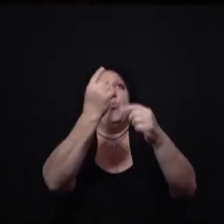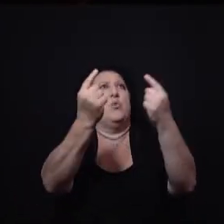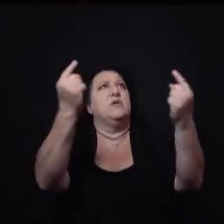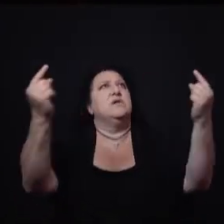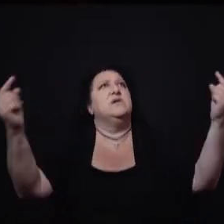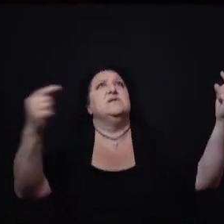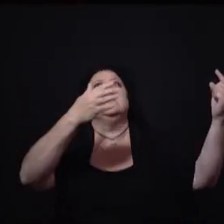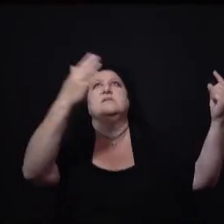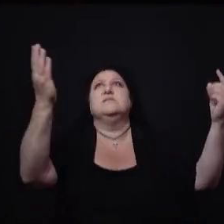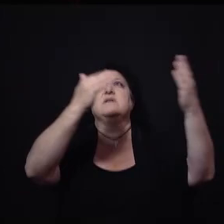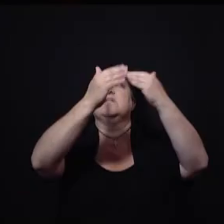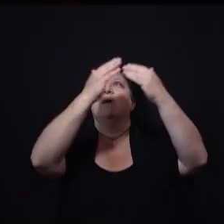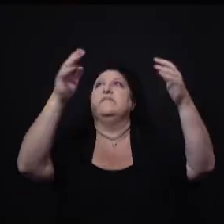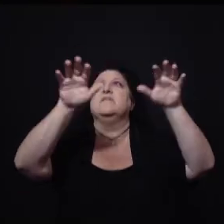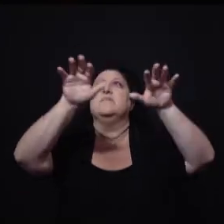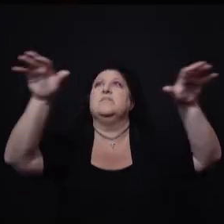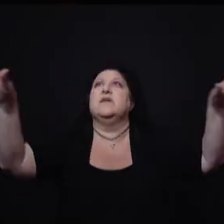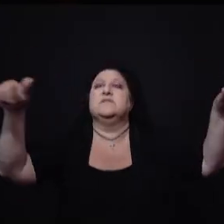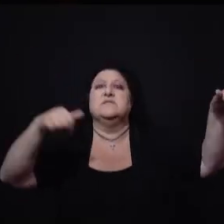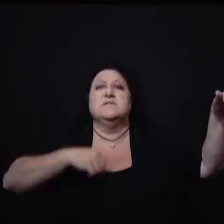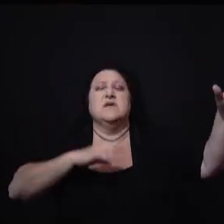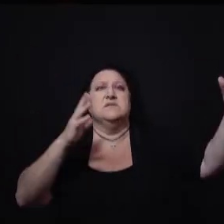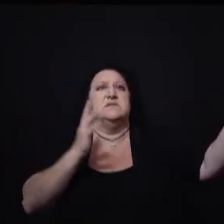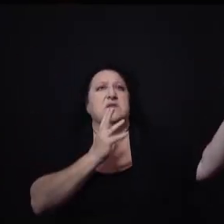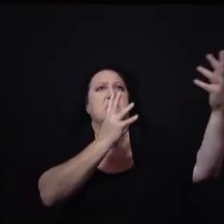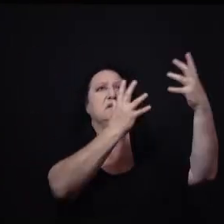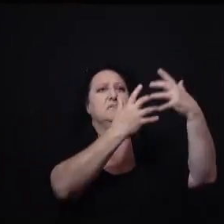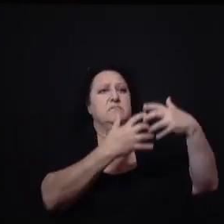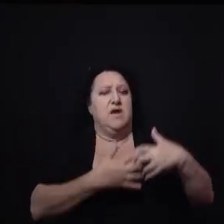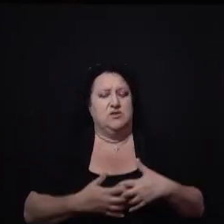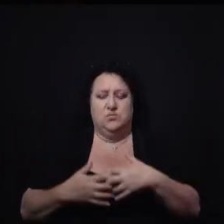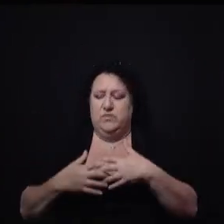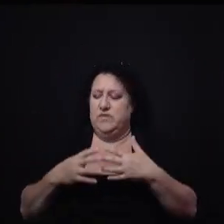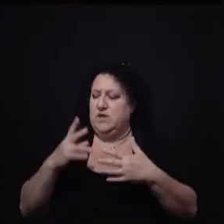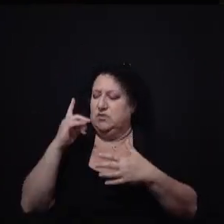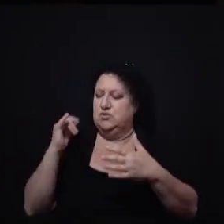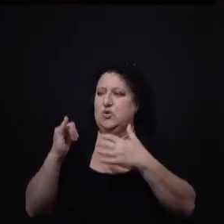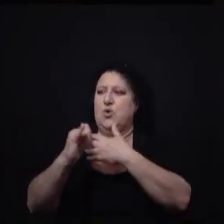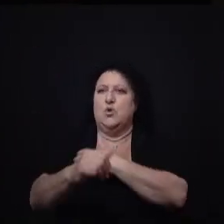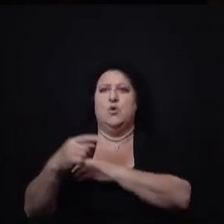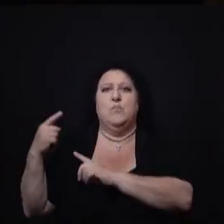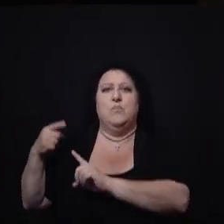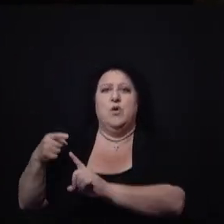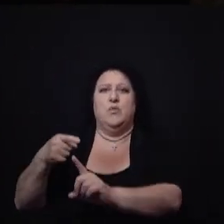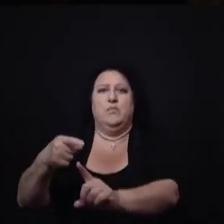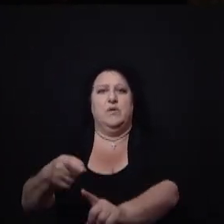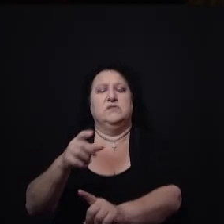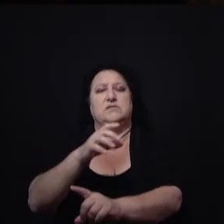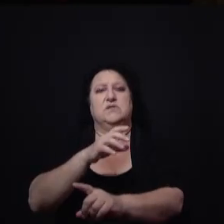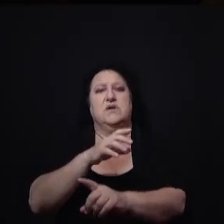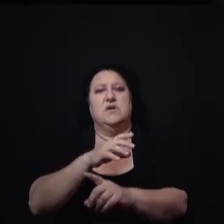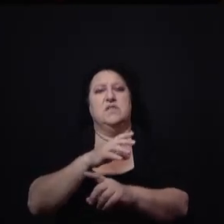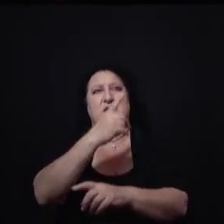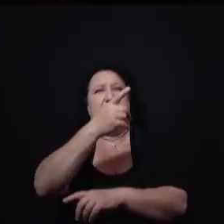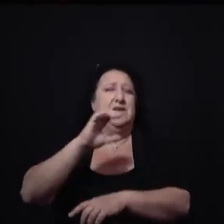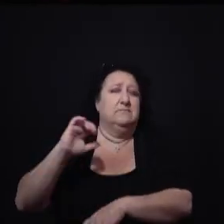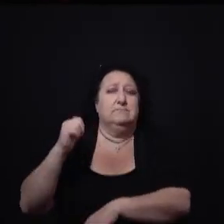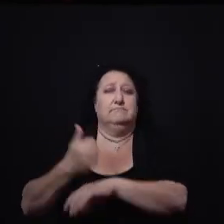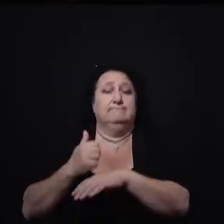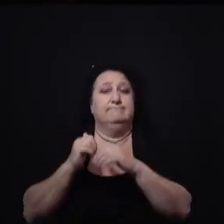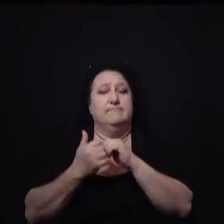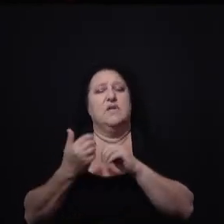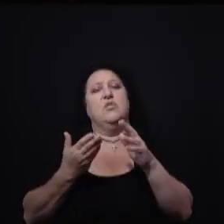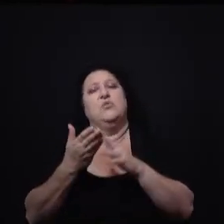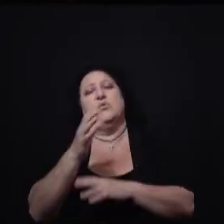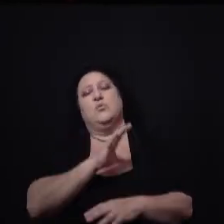accordance with the eternal purpose that he carried out in Christ Jesus, our Lord, in whom we